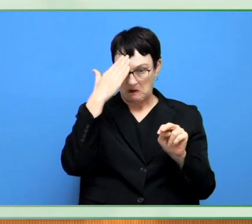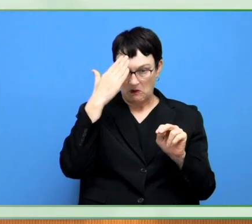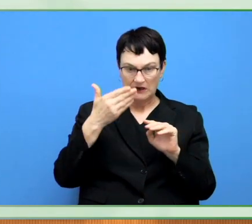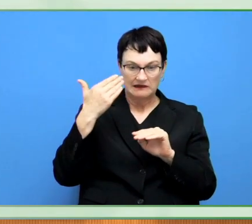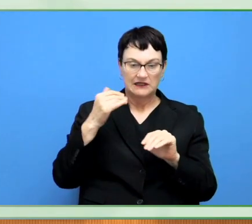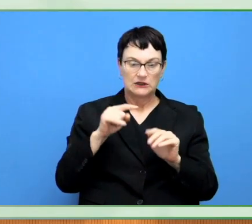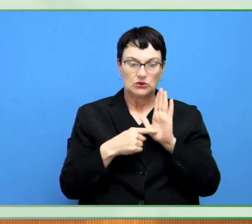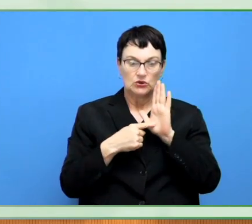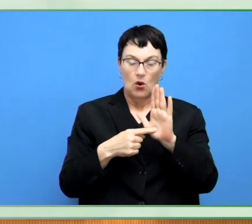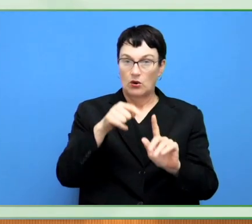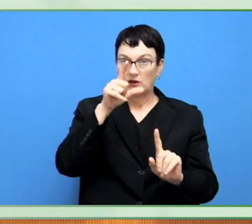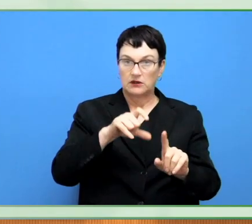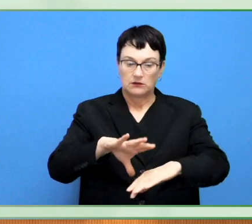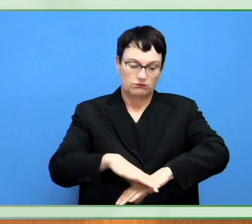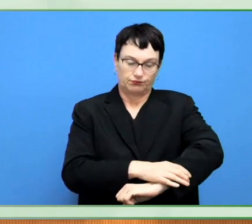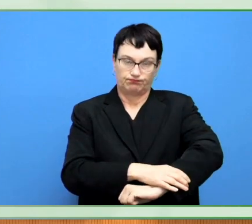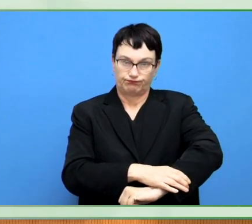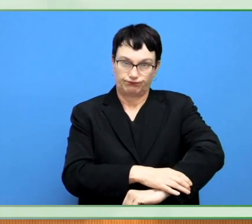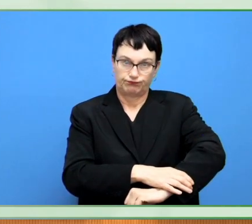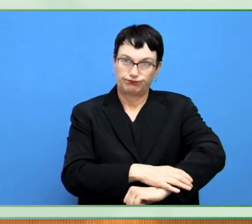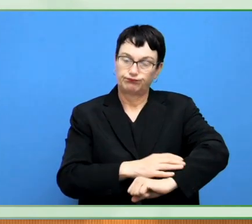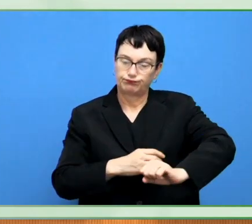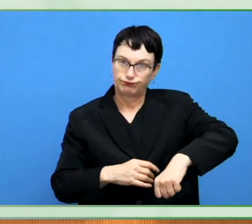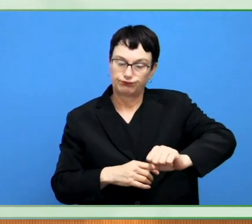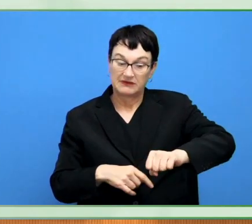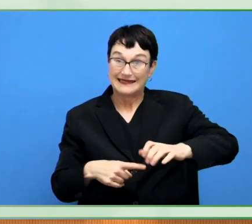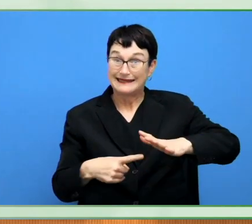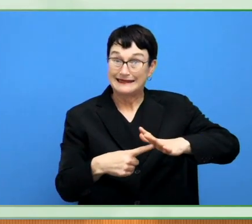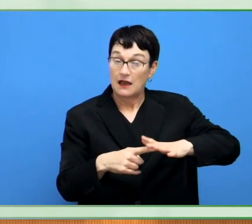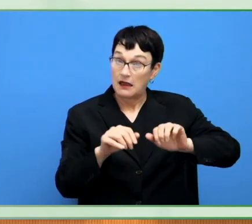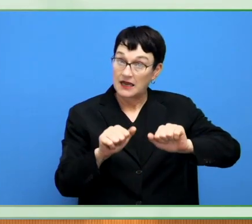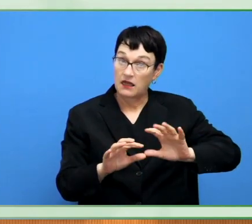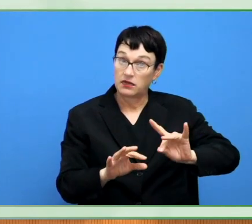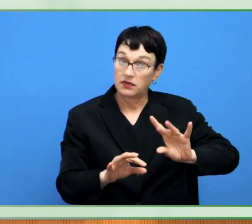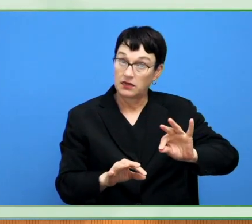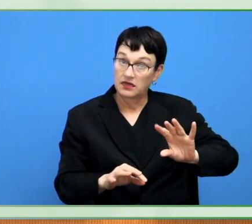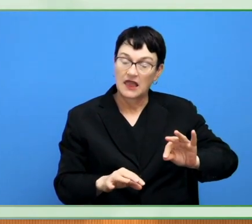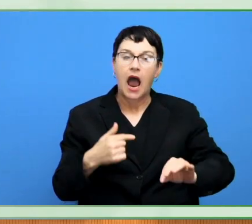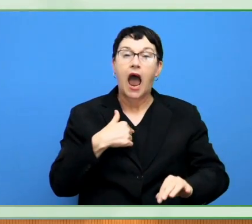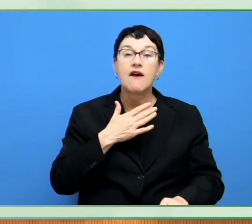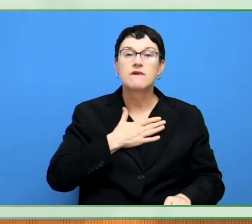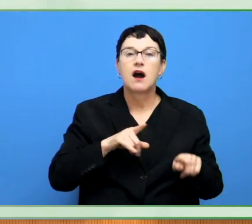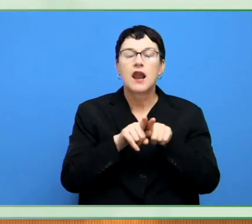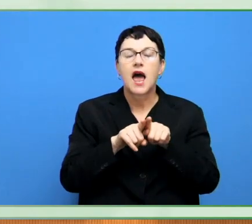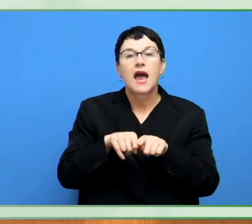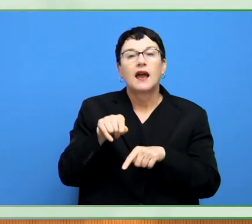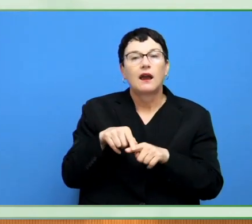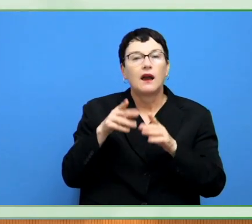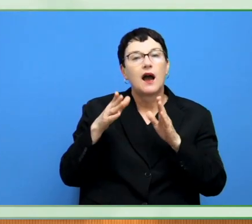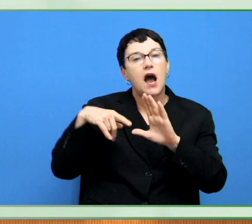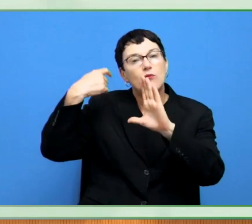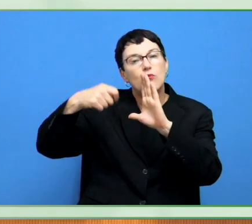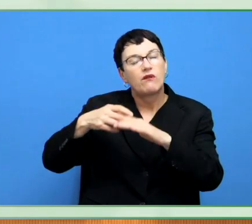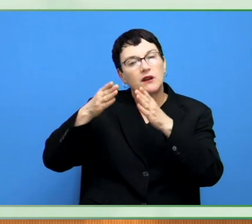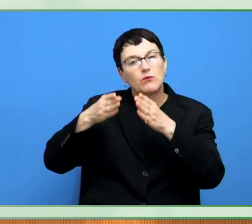then on, no greater purpose lived in my mind, which was to have a prosthesis like Luke Skywalker. So this dream led me to study mechatronics engineering. I